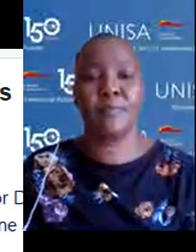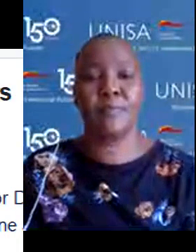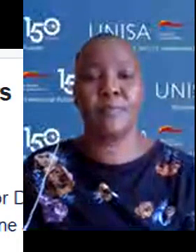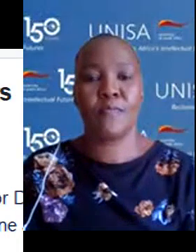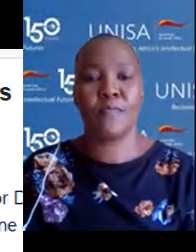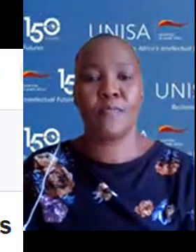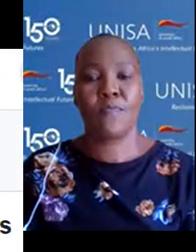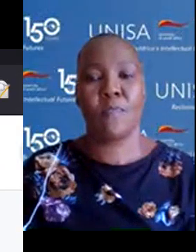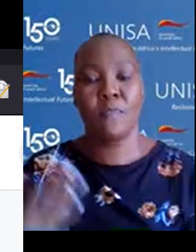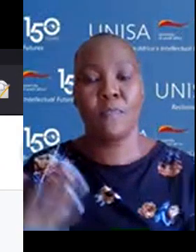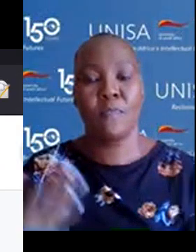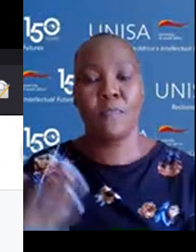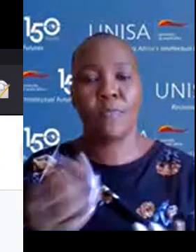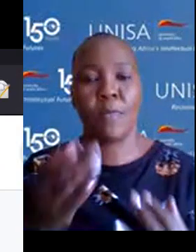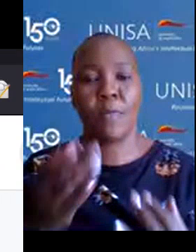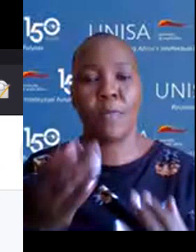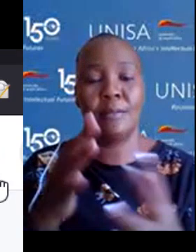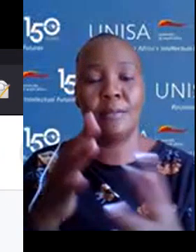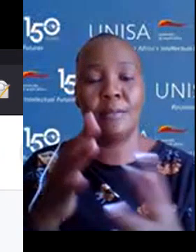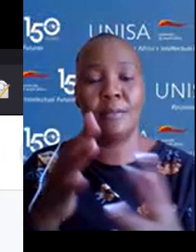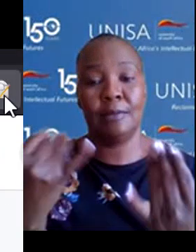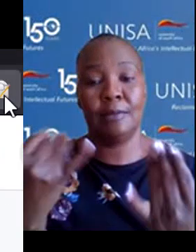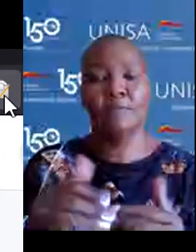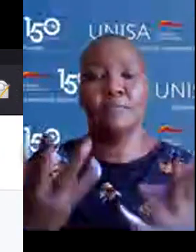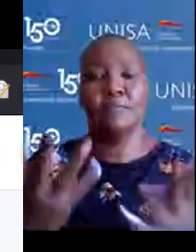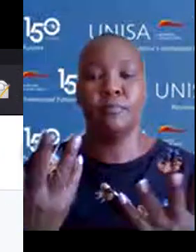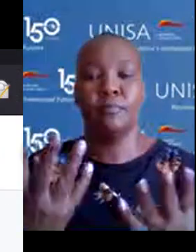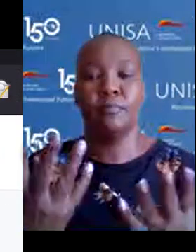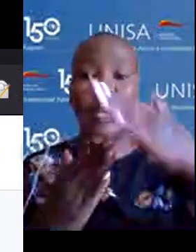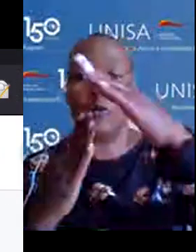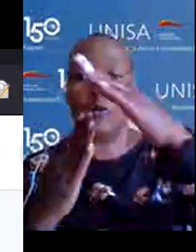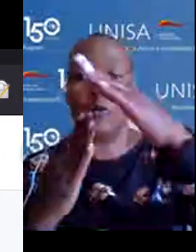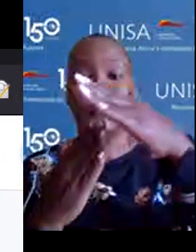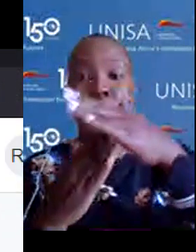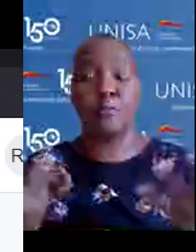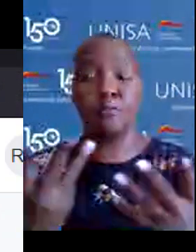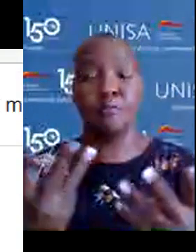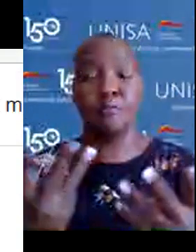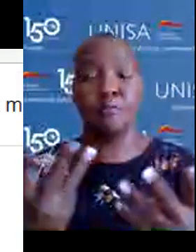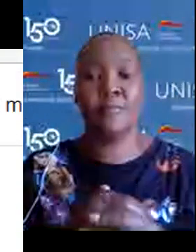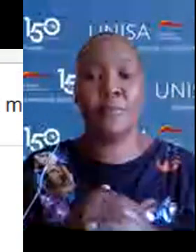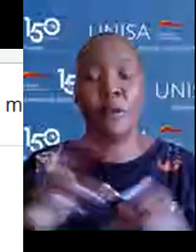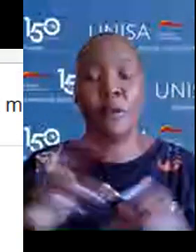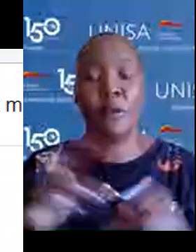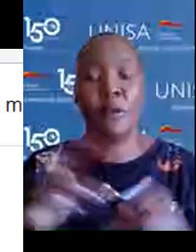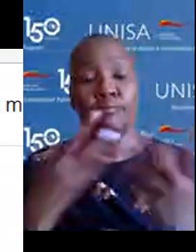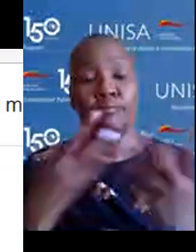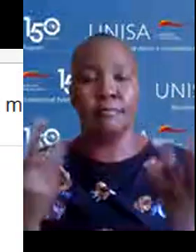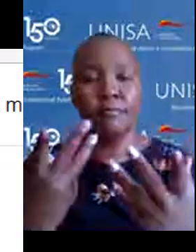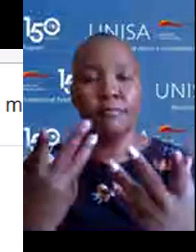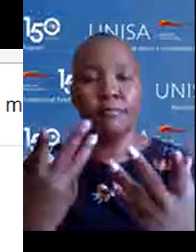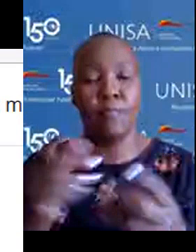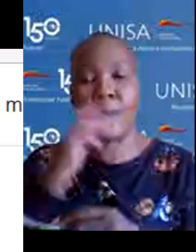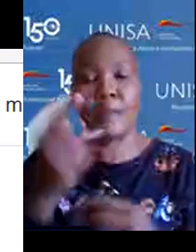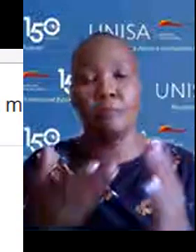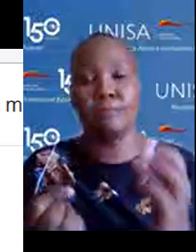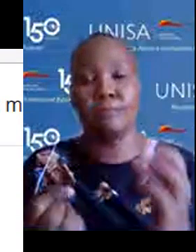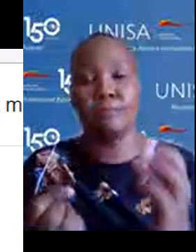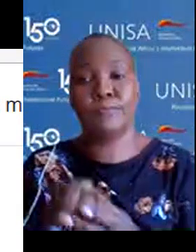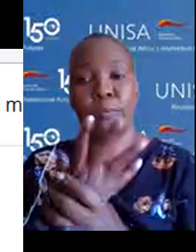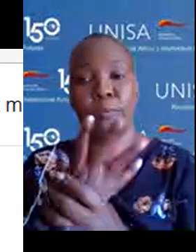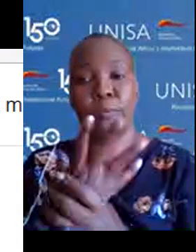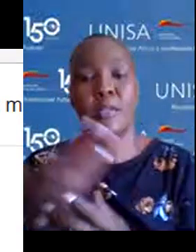So this will log me in. And now at the top, you will notice that your credentials will show there. So here